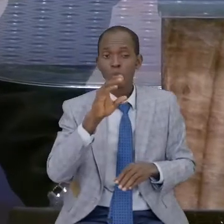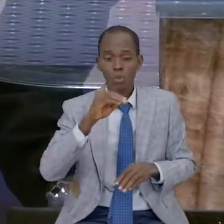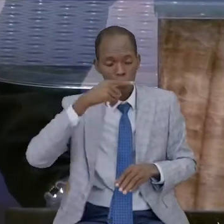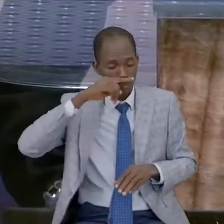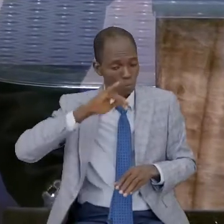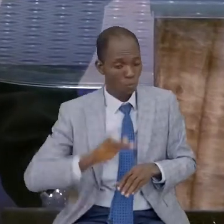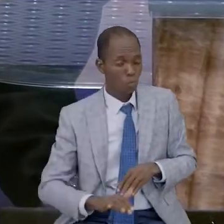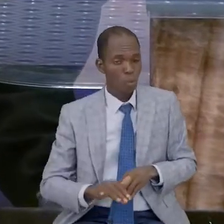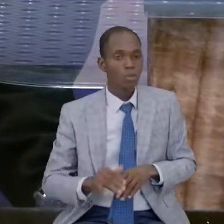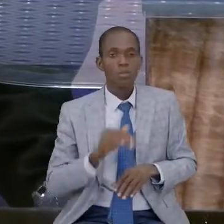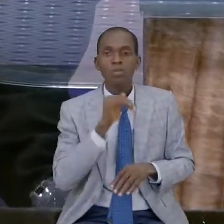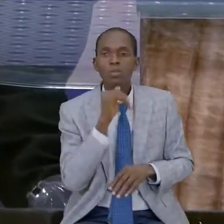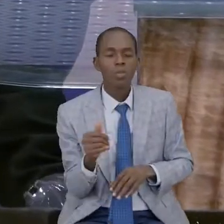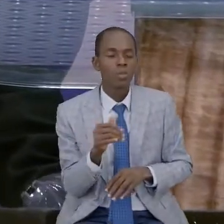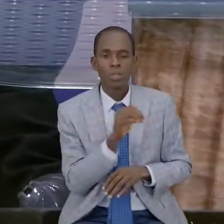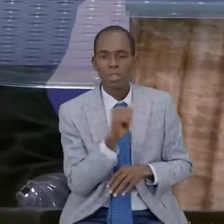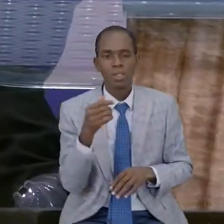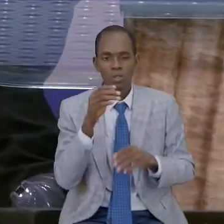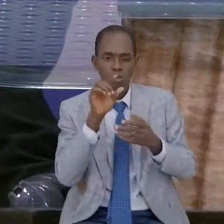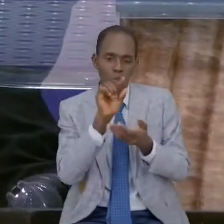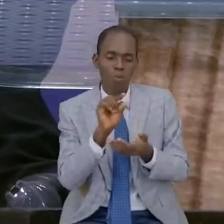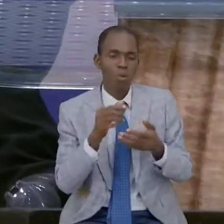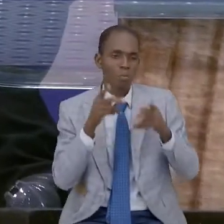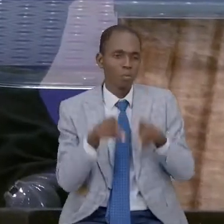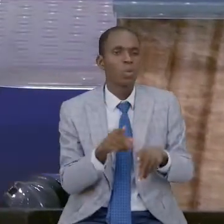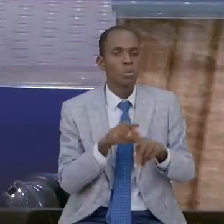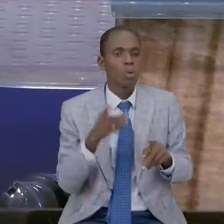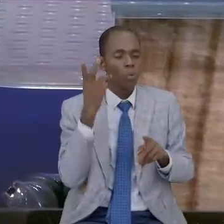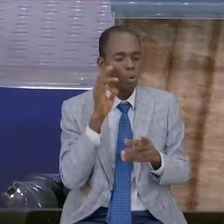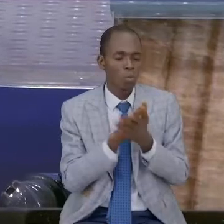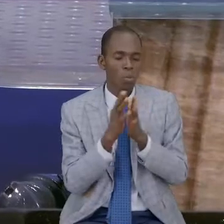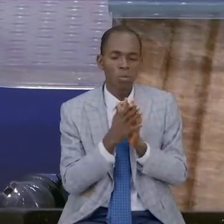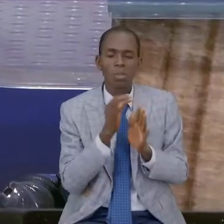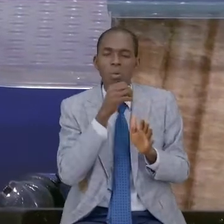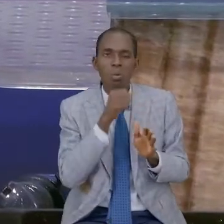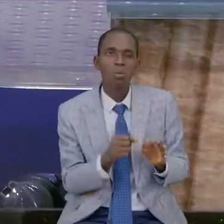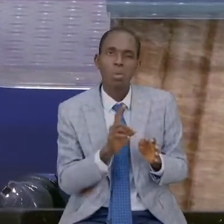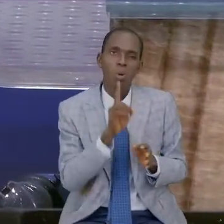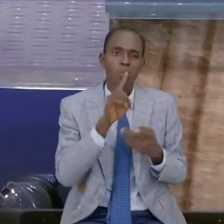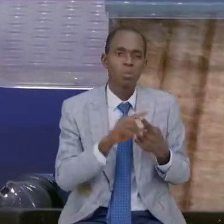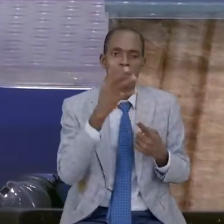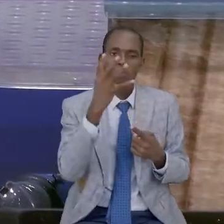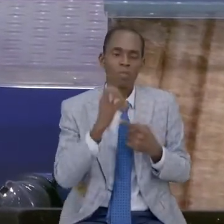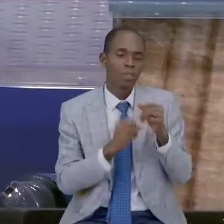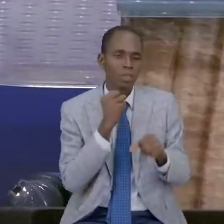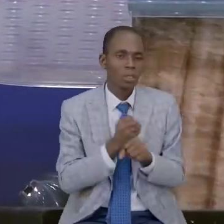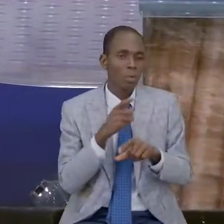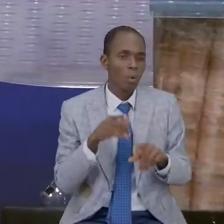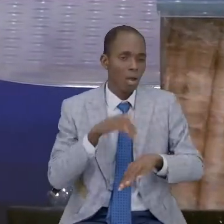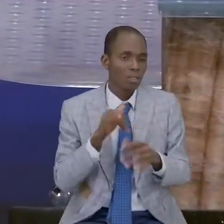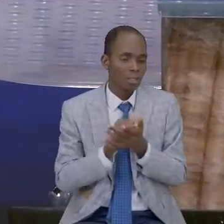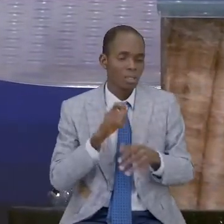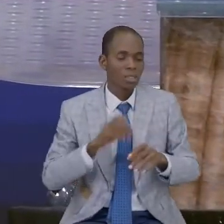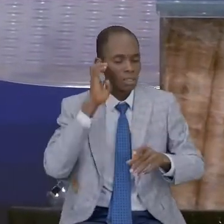a little boy, not a small person, he was getting to the age of 40, but the period he lived, he was still